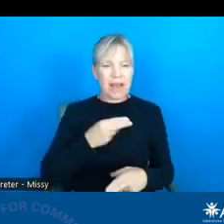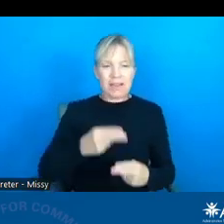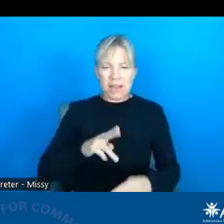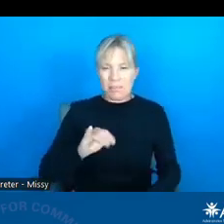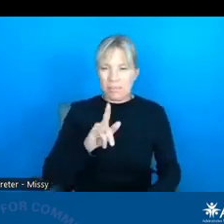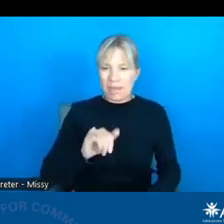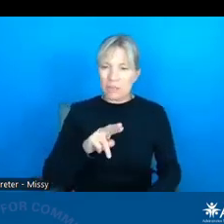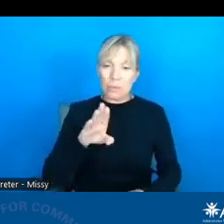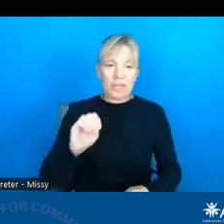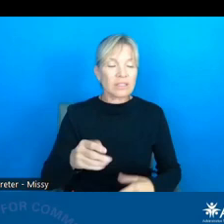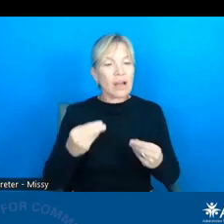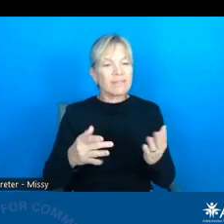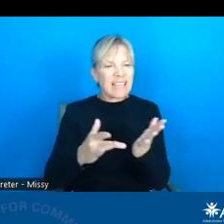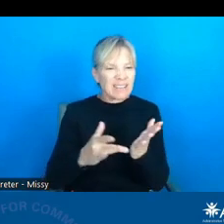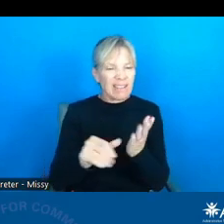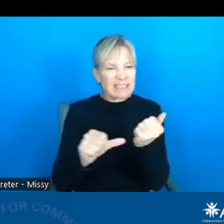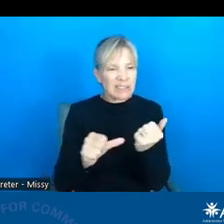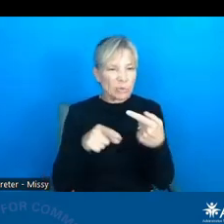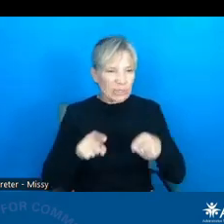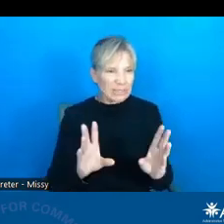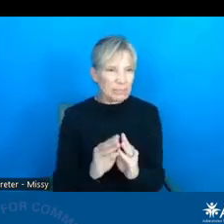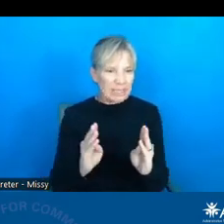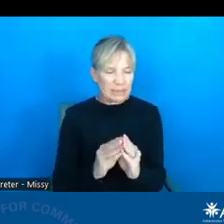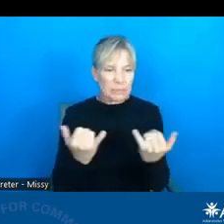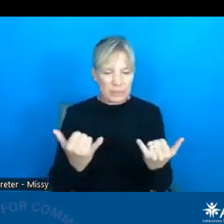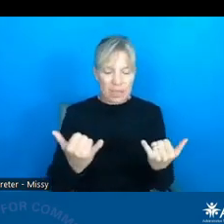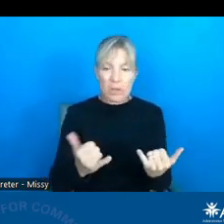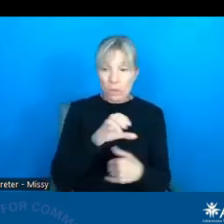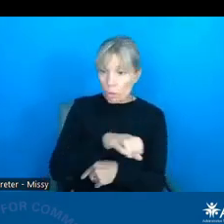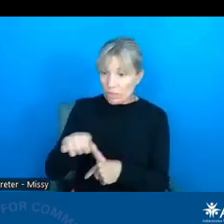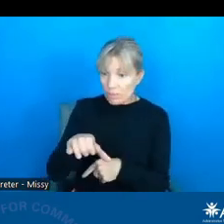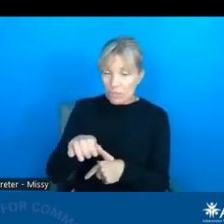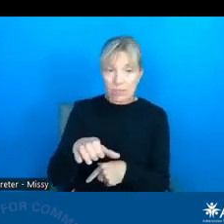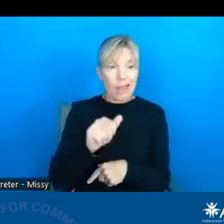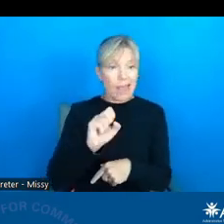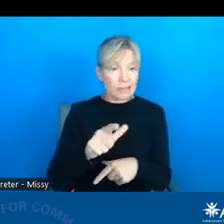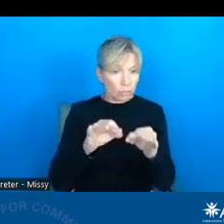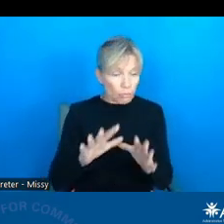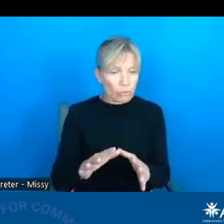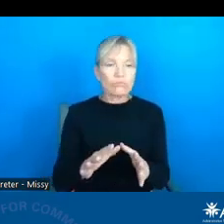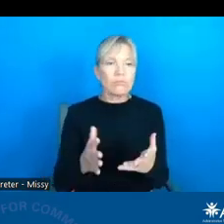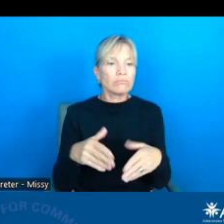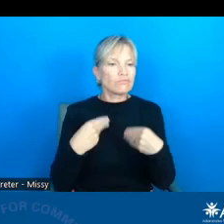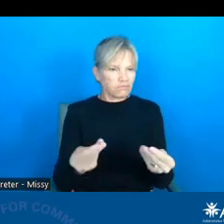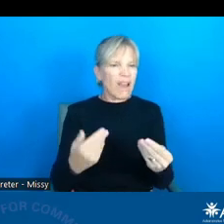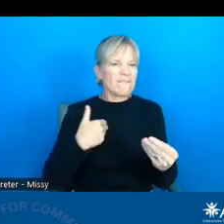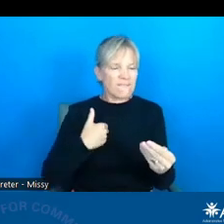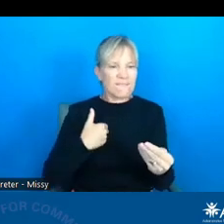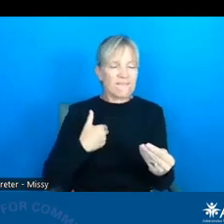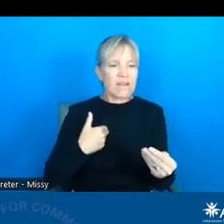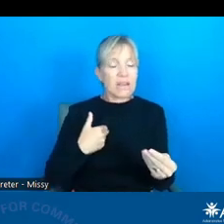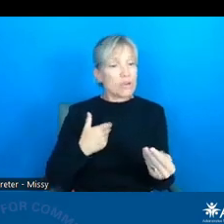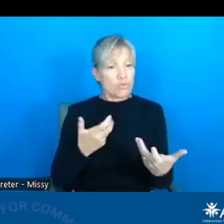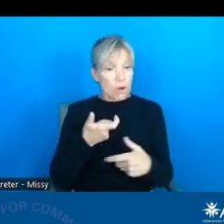and I will be providing technical assistance during the meeting. Closed captioning and ASL interpreting are being provided. To view